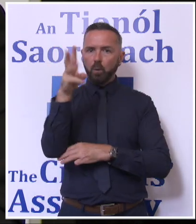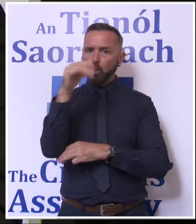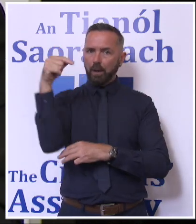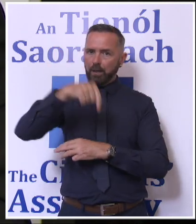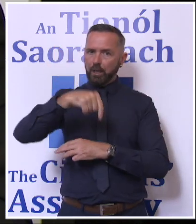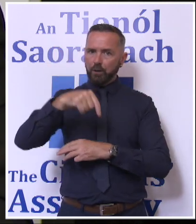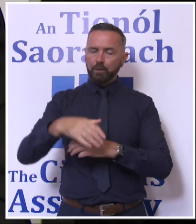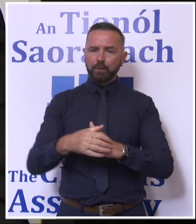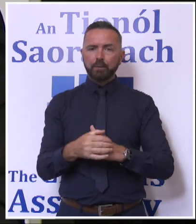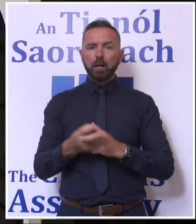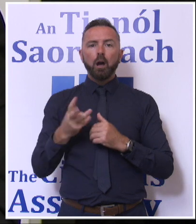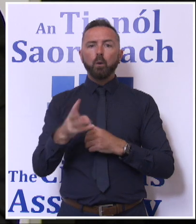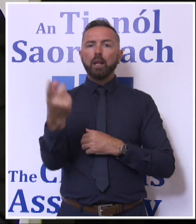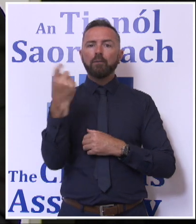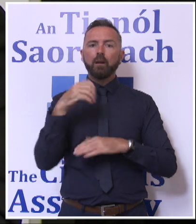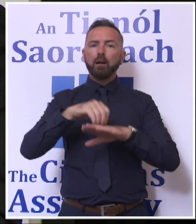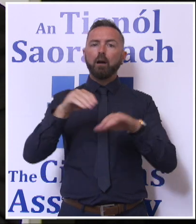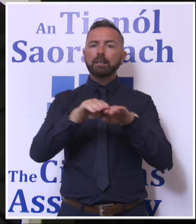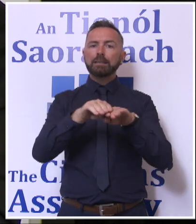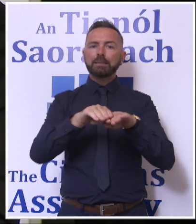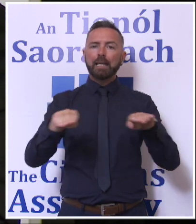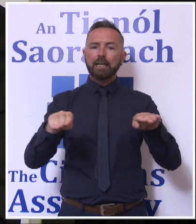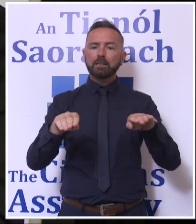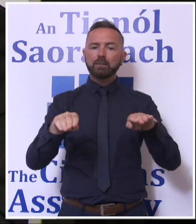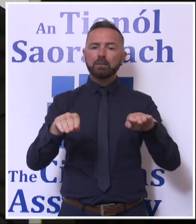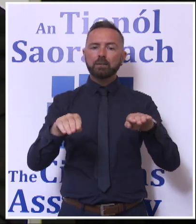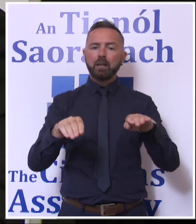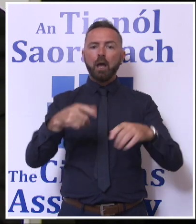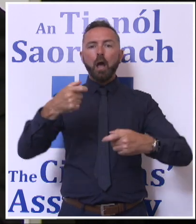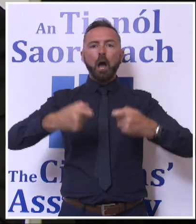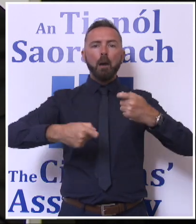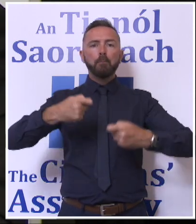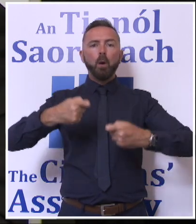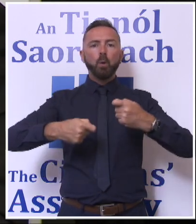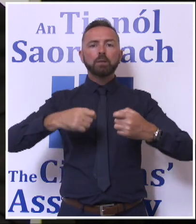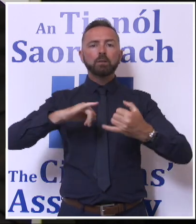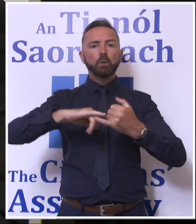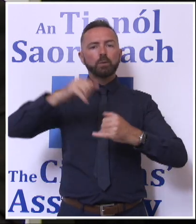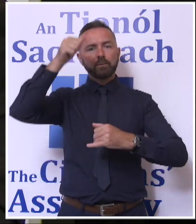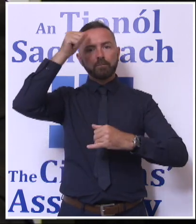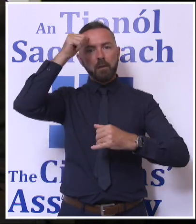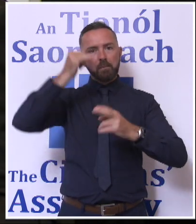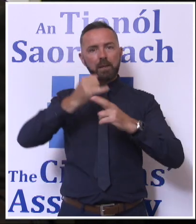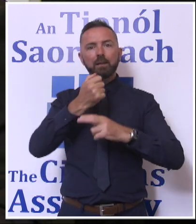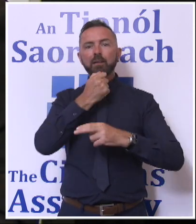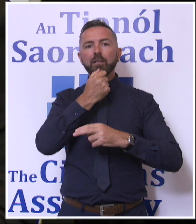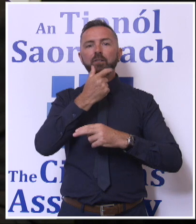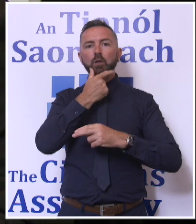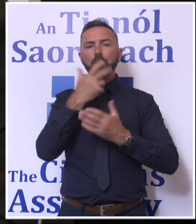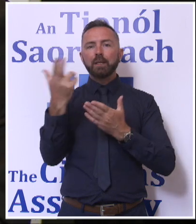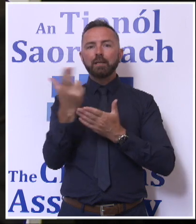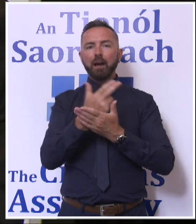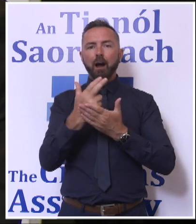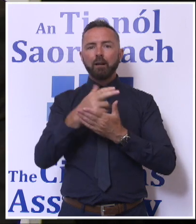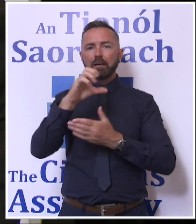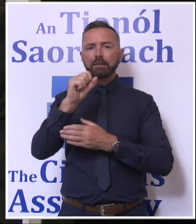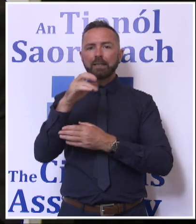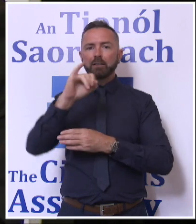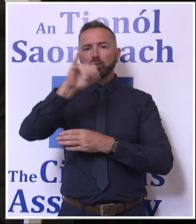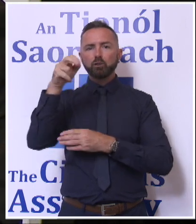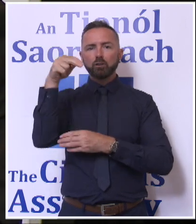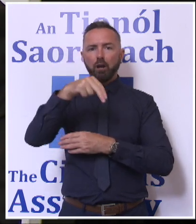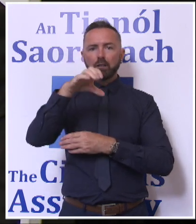agreement on the type of directly elected mayor and local government structures that are best suited for Dublin, all members should be able to